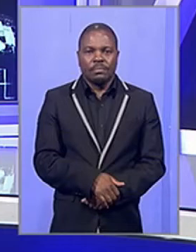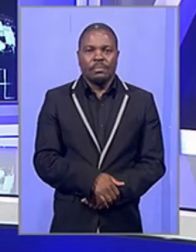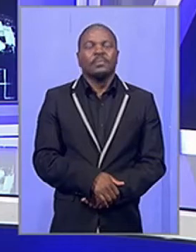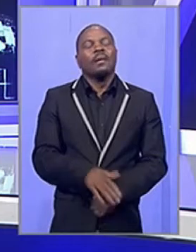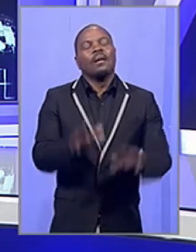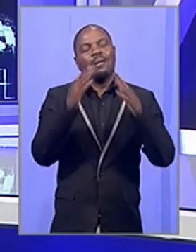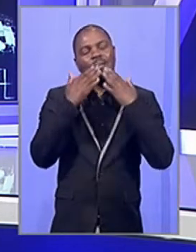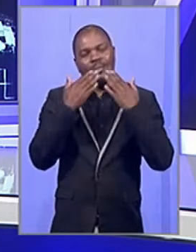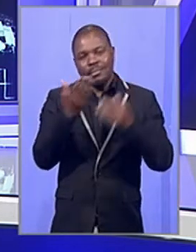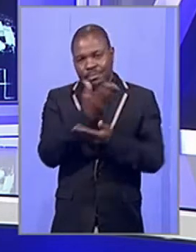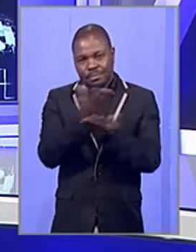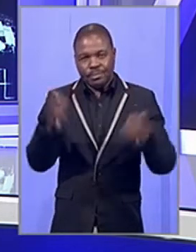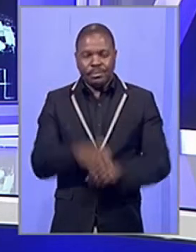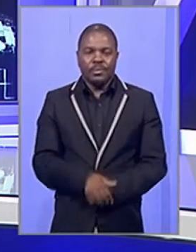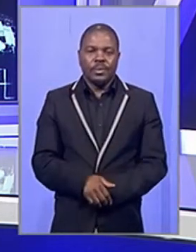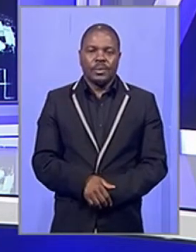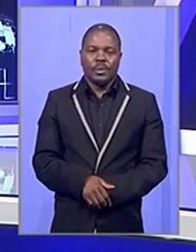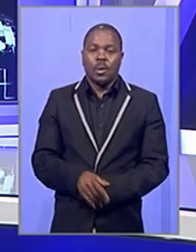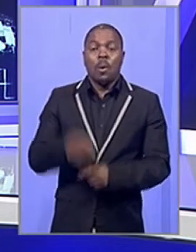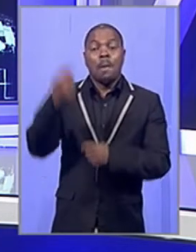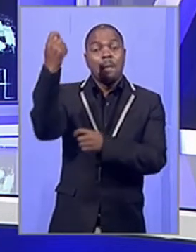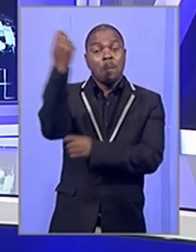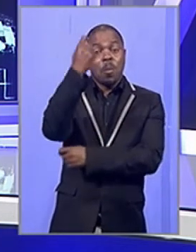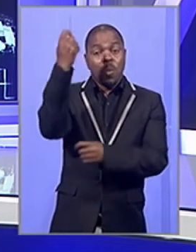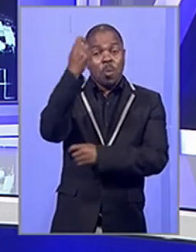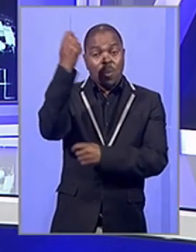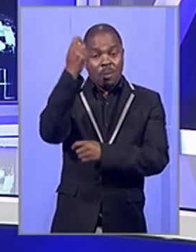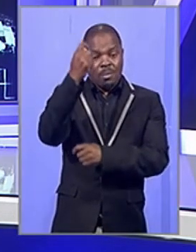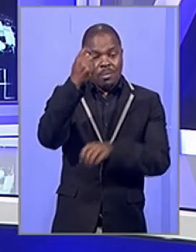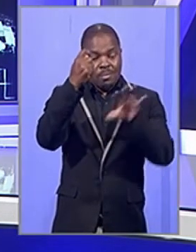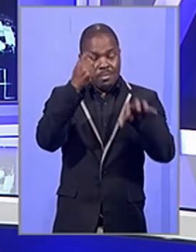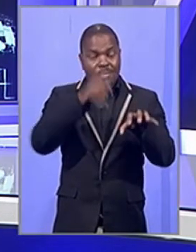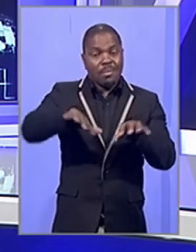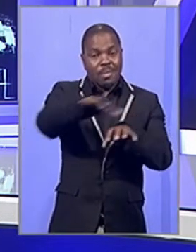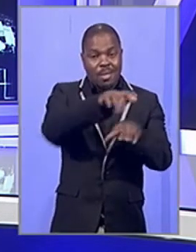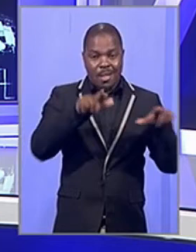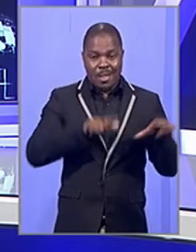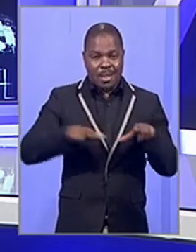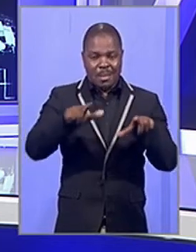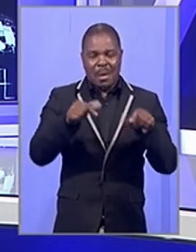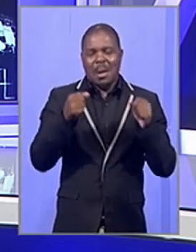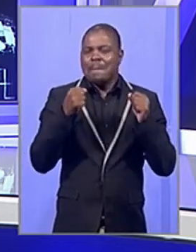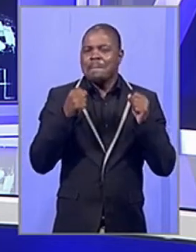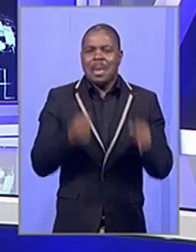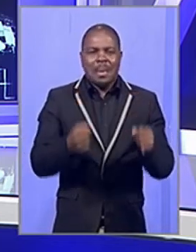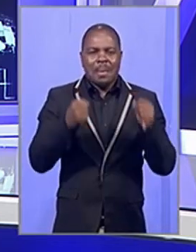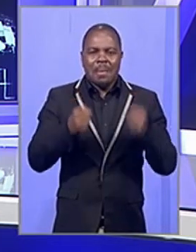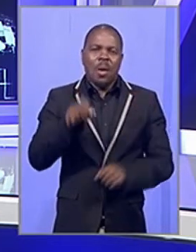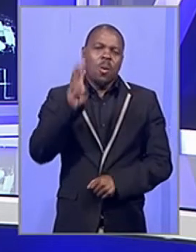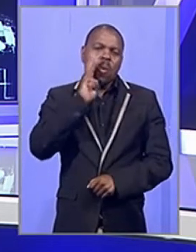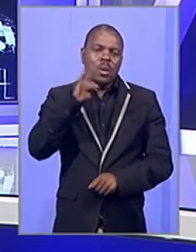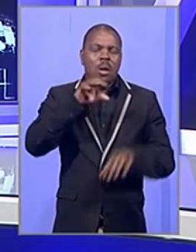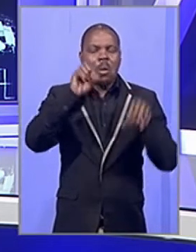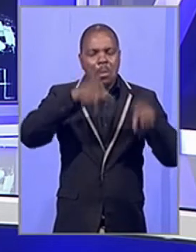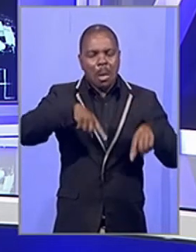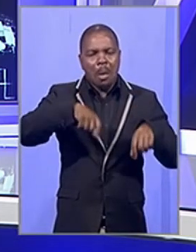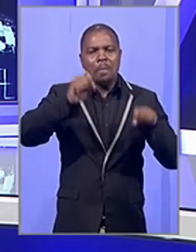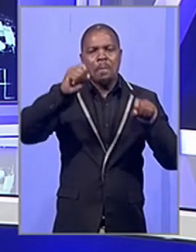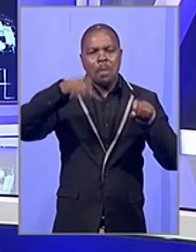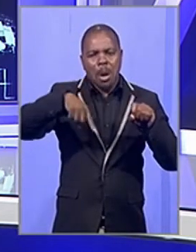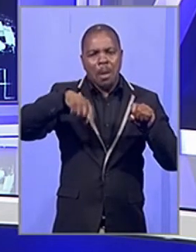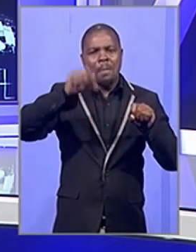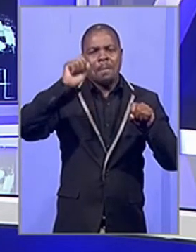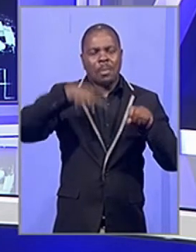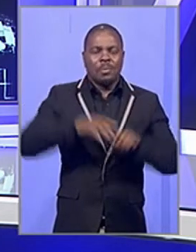Re a leboga. Badudi ba Polokwane ka Limpopo ba tšwela pele go itemogela kgaotšo ya kabo ya metsi. Go šetše go